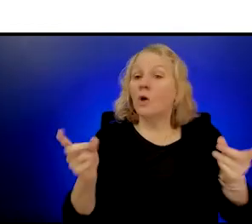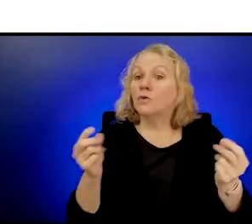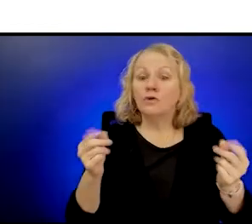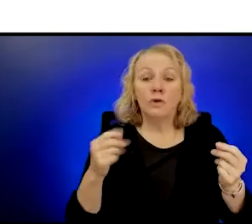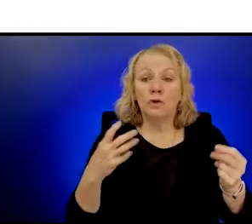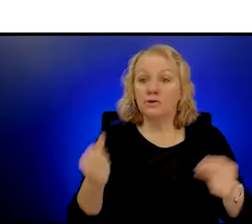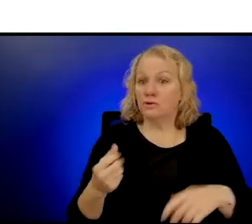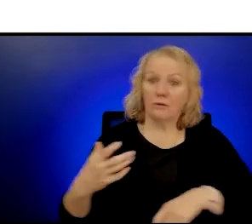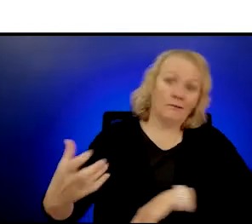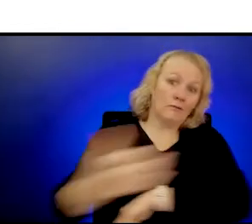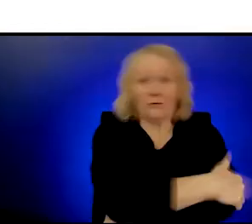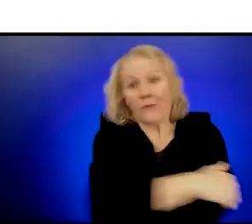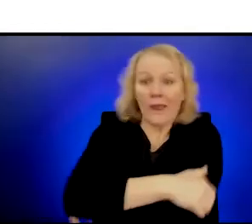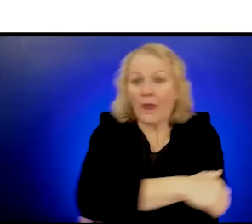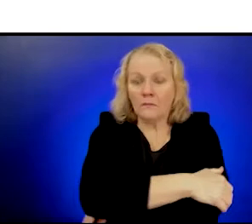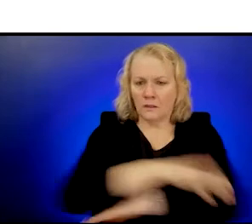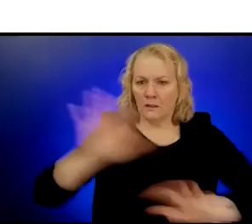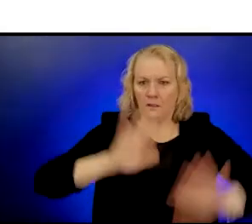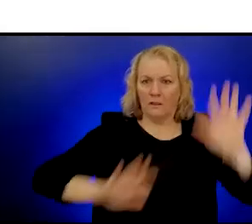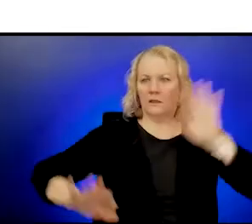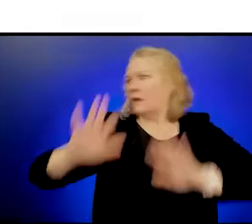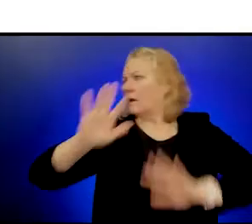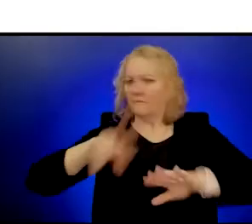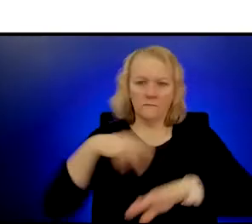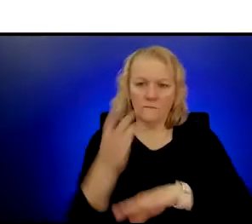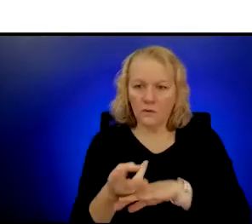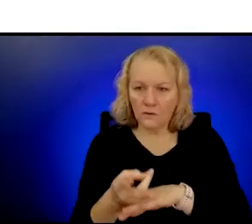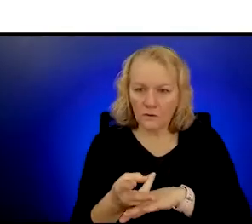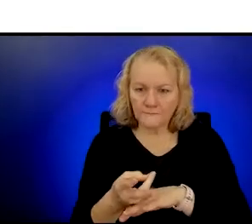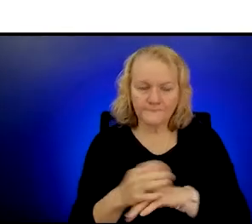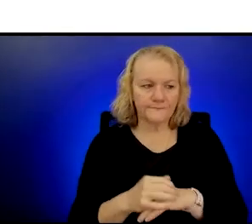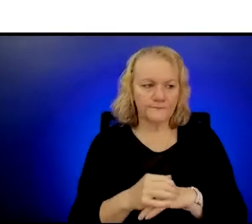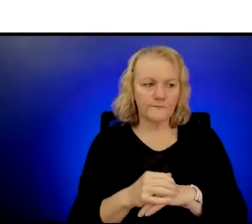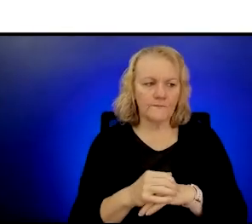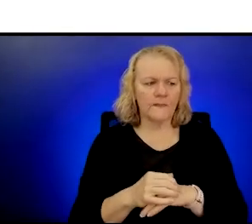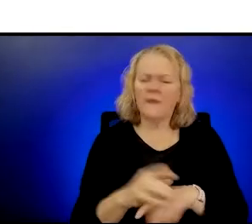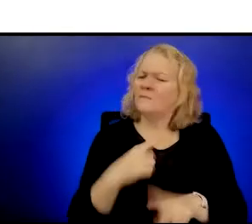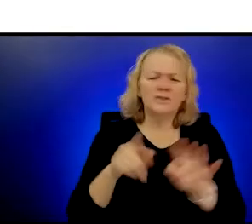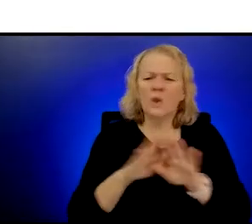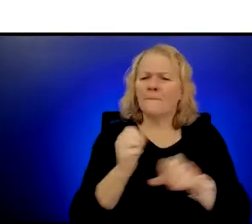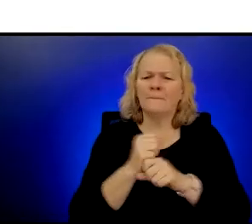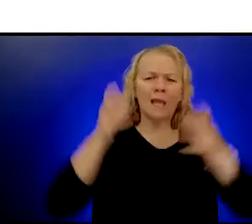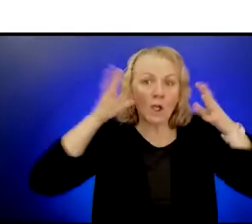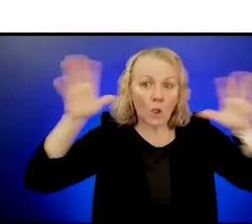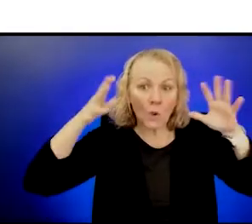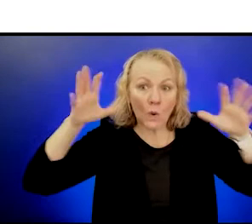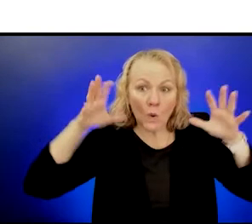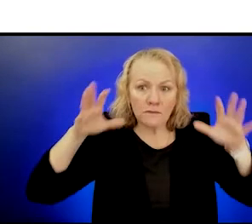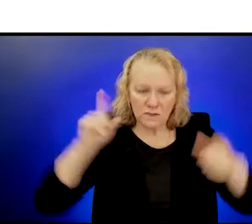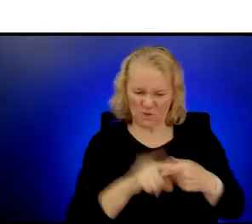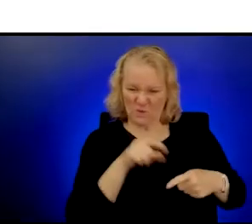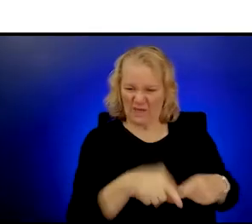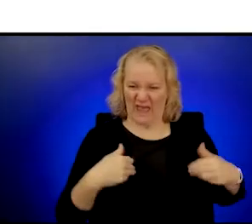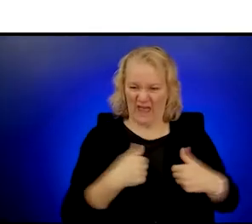somebody's arm. It could cause them to lose their balance. And don't make noises at the service animal.